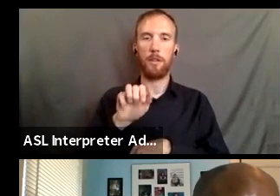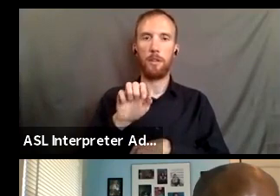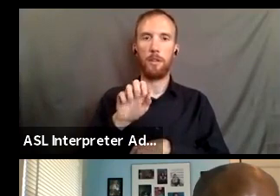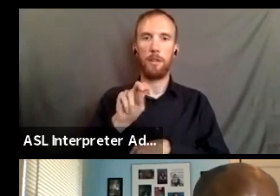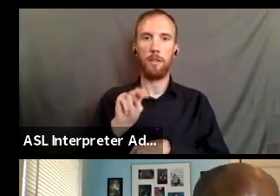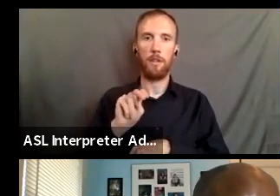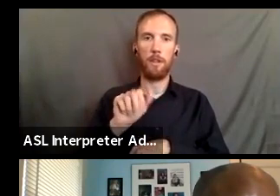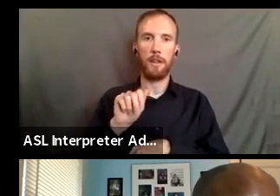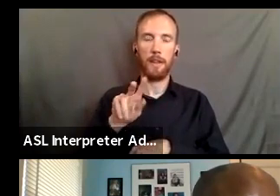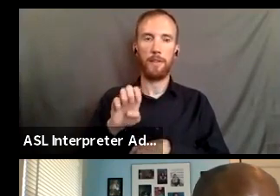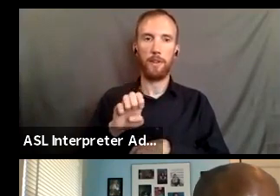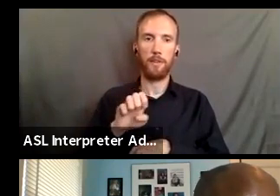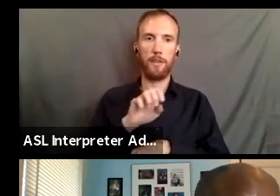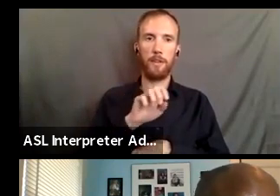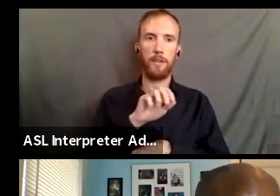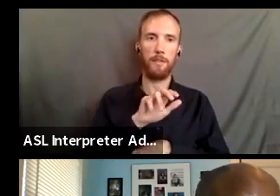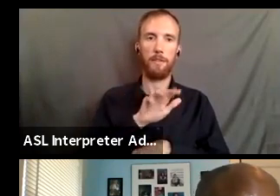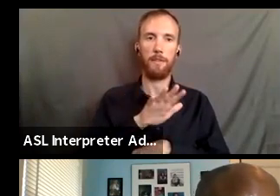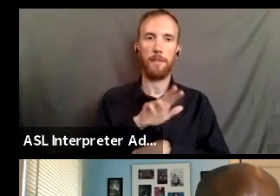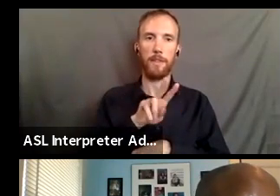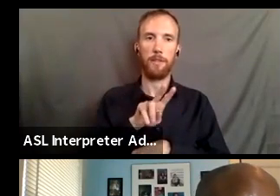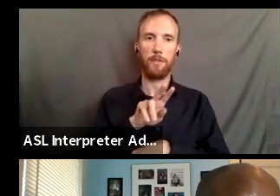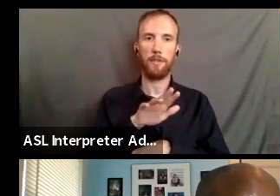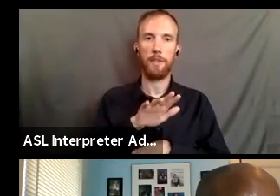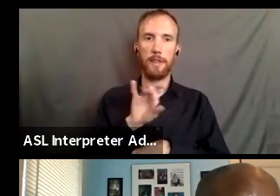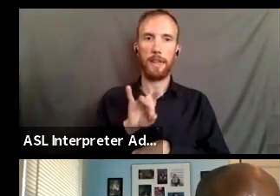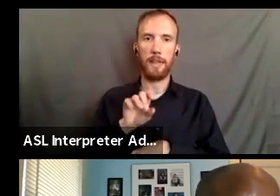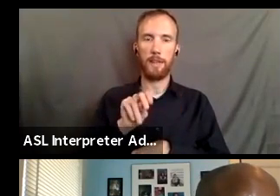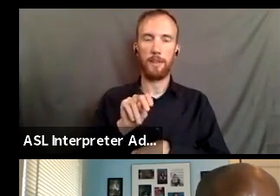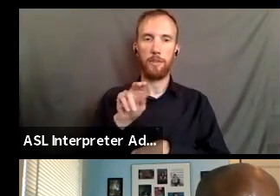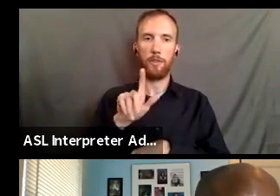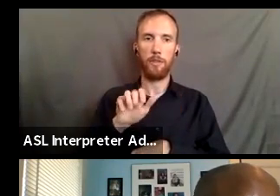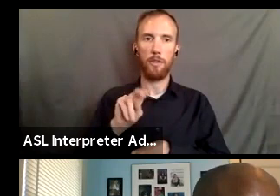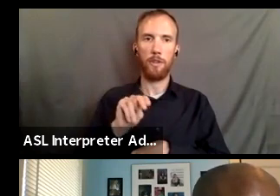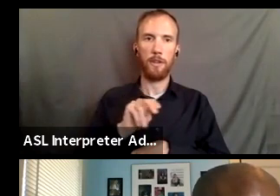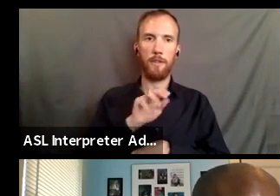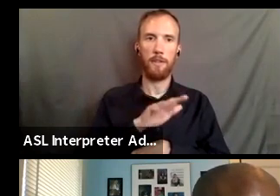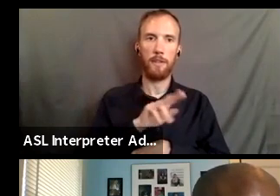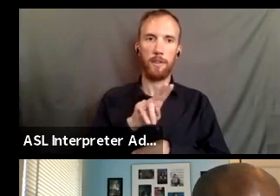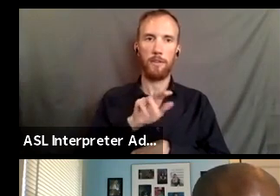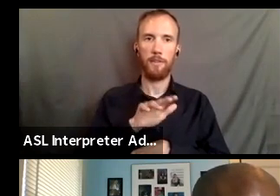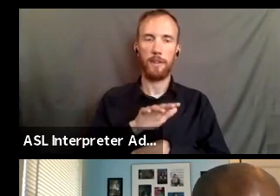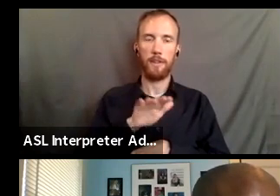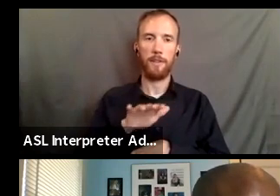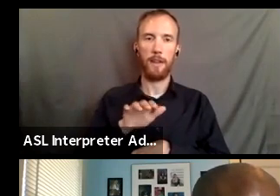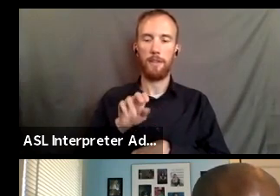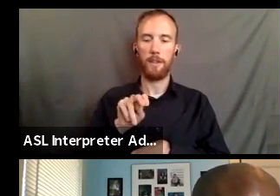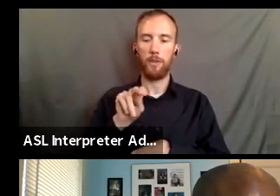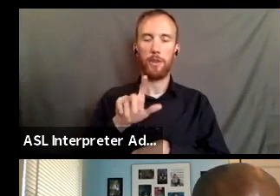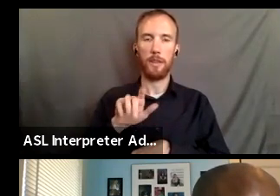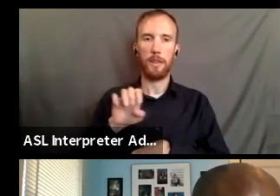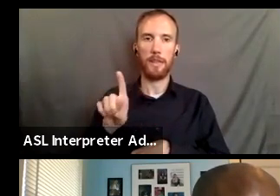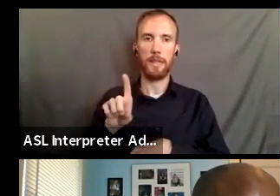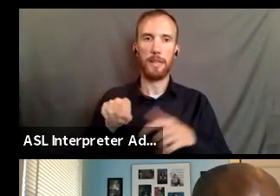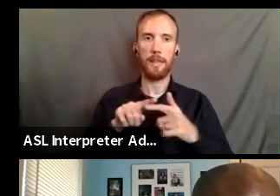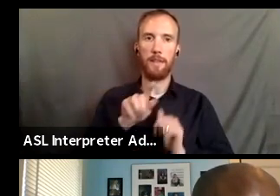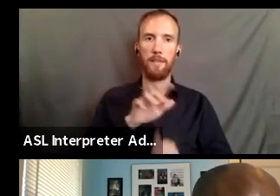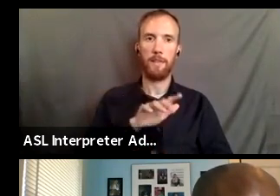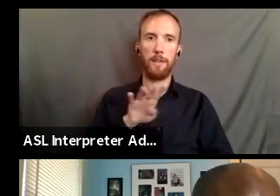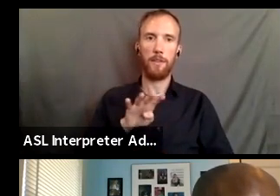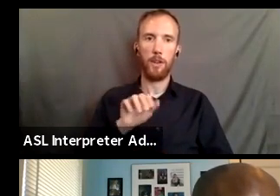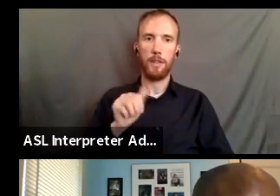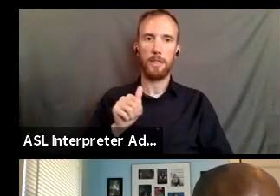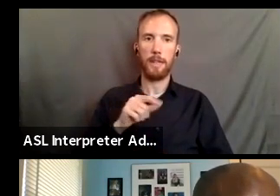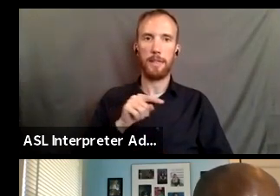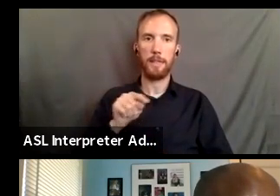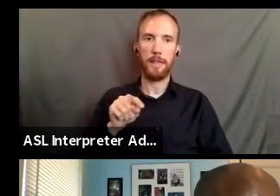5228 north long avenue 5205 north lead avenue and 5410-12